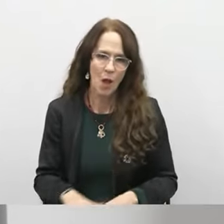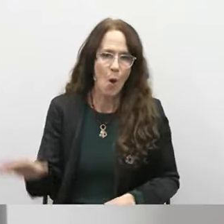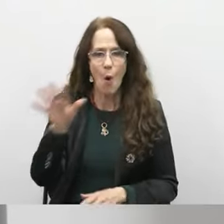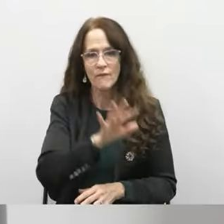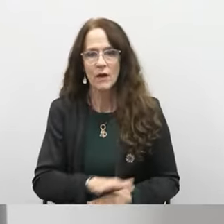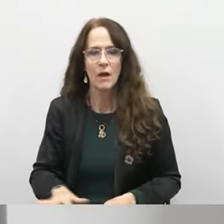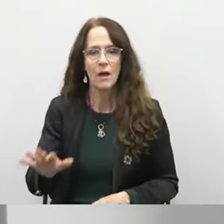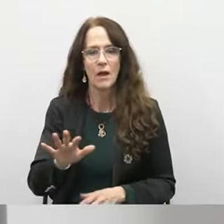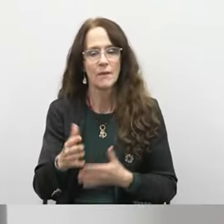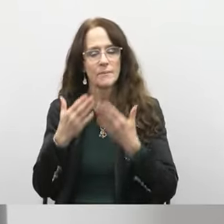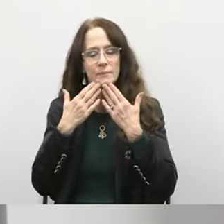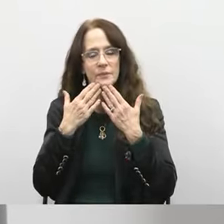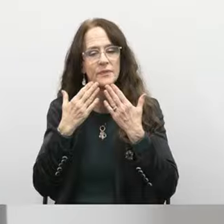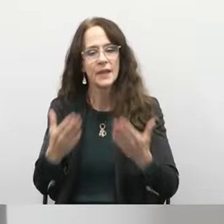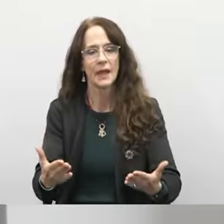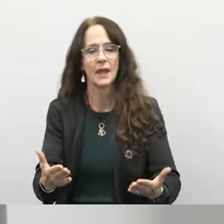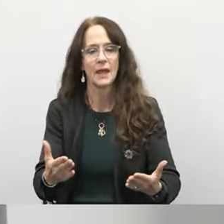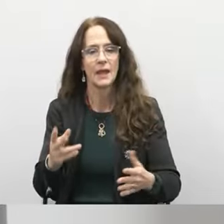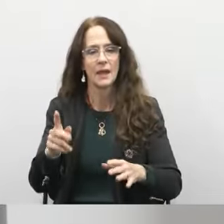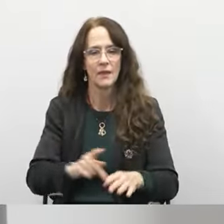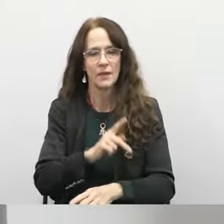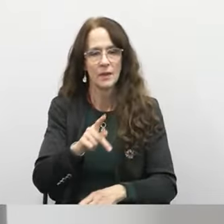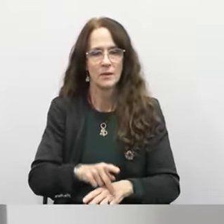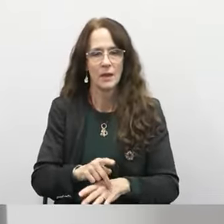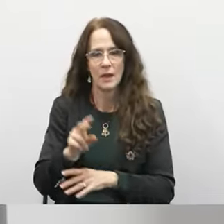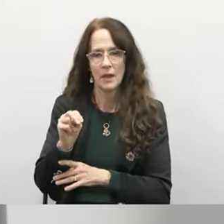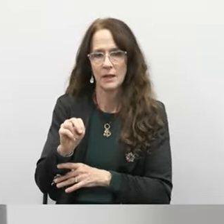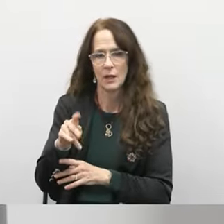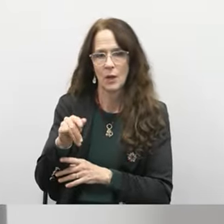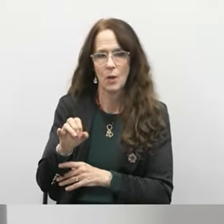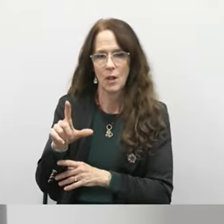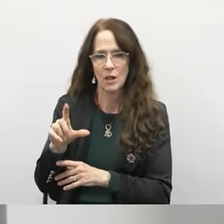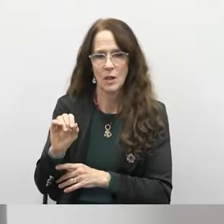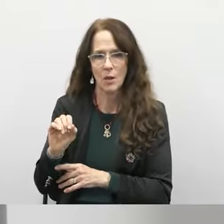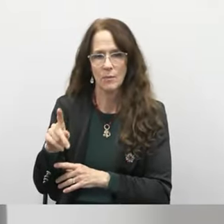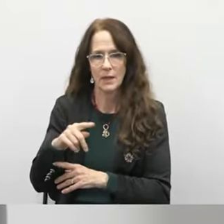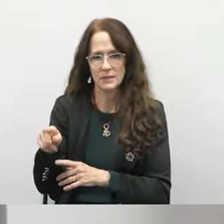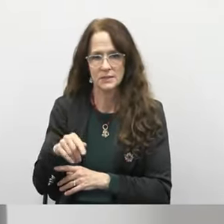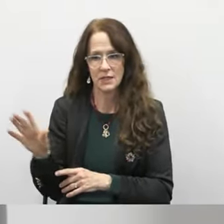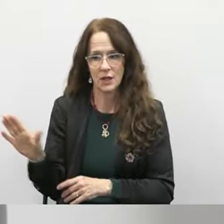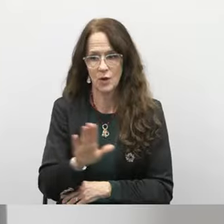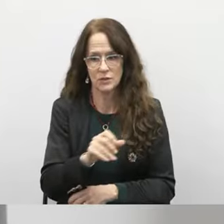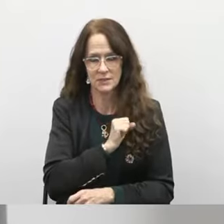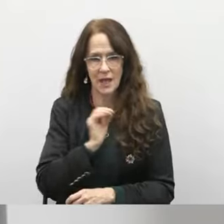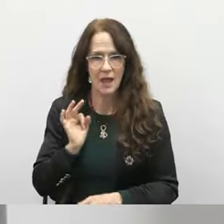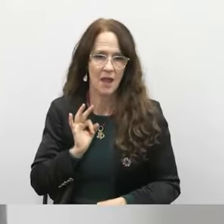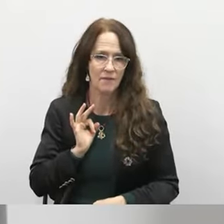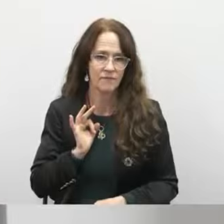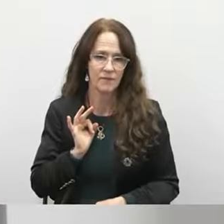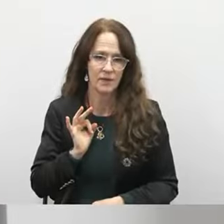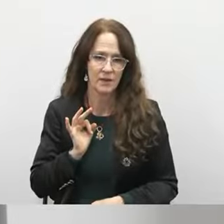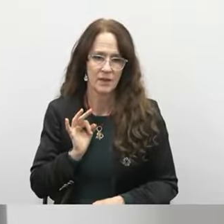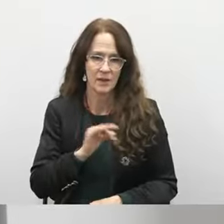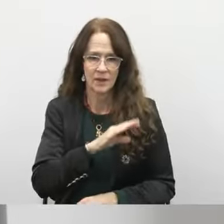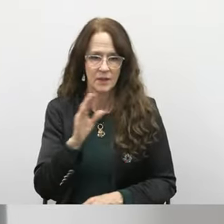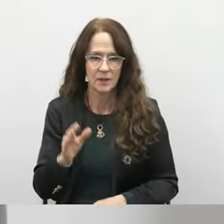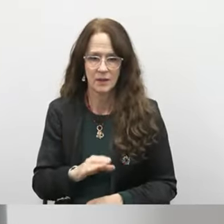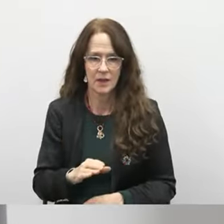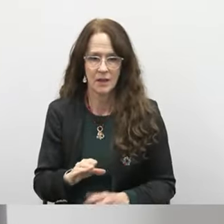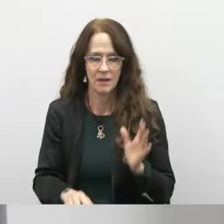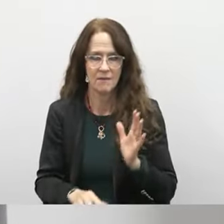thank the Principal Nicole Lopez and her staff, because you will never find